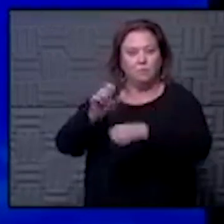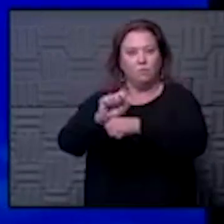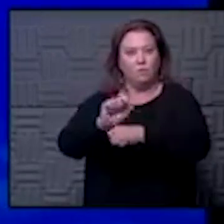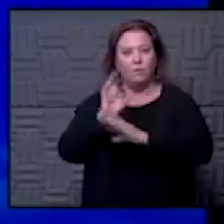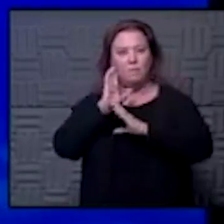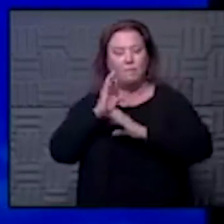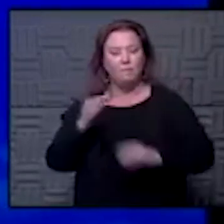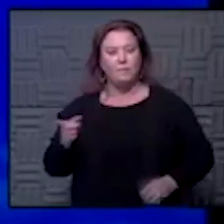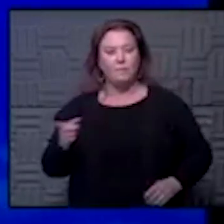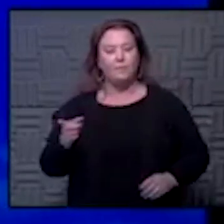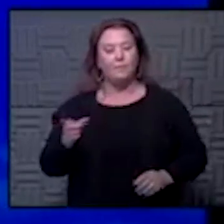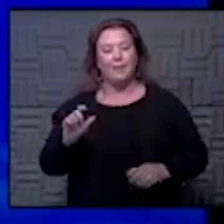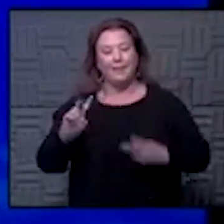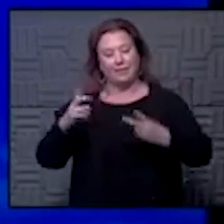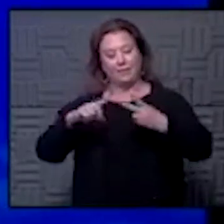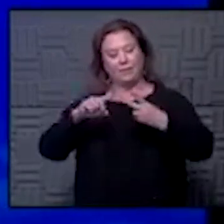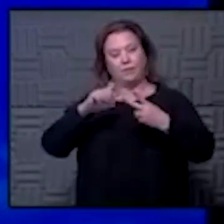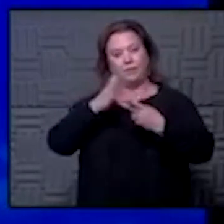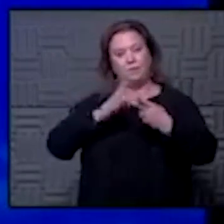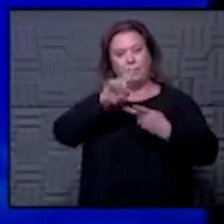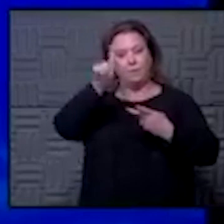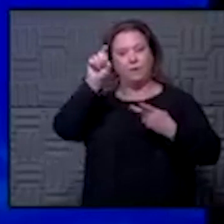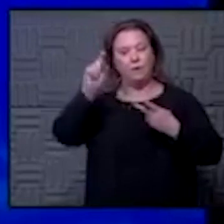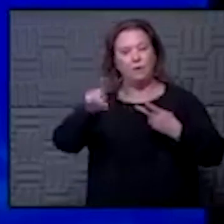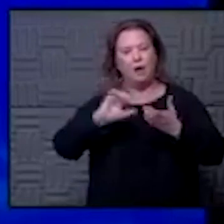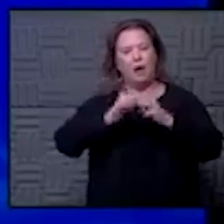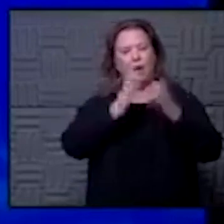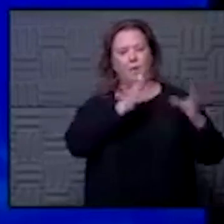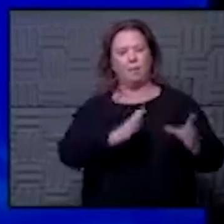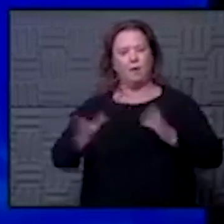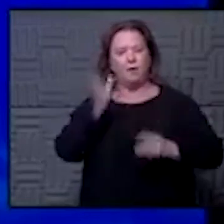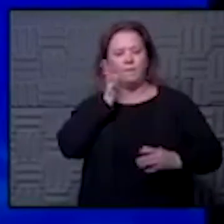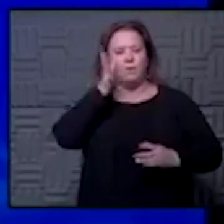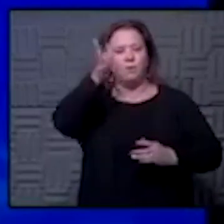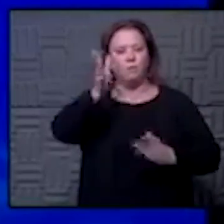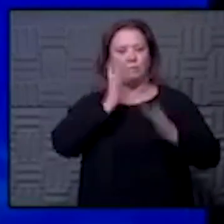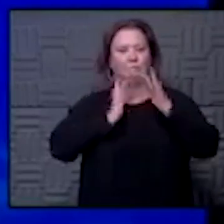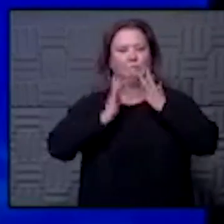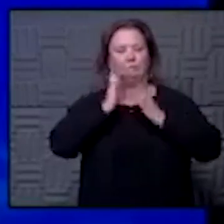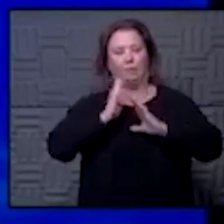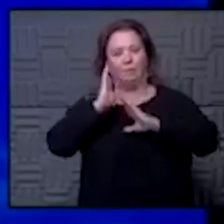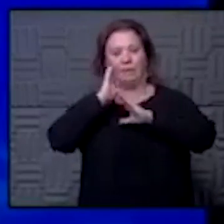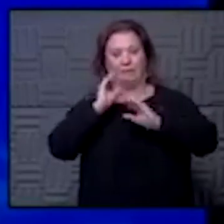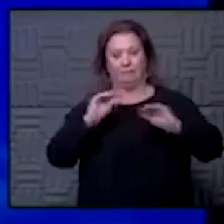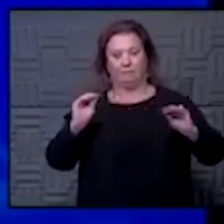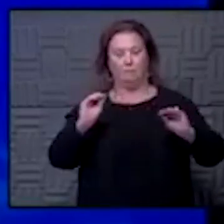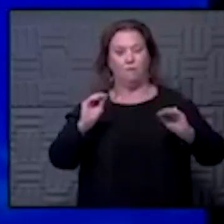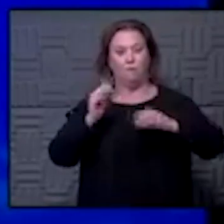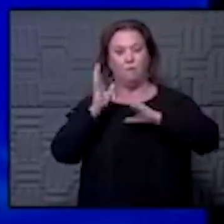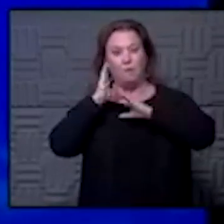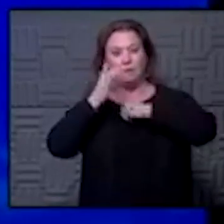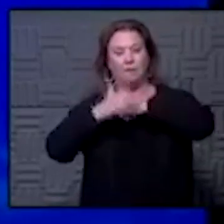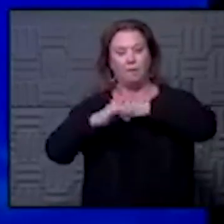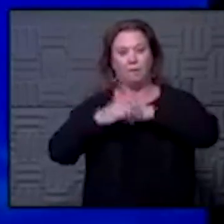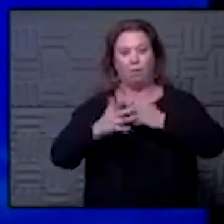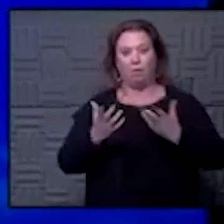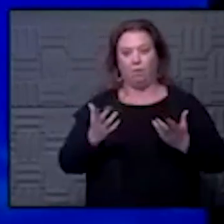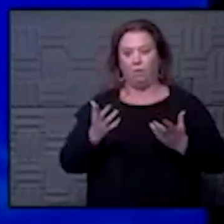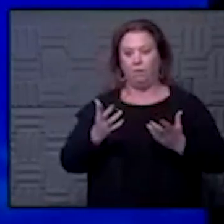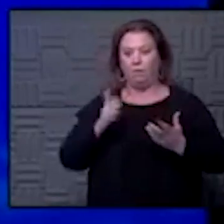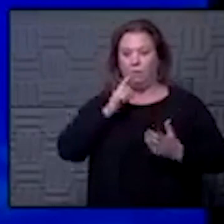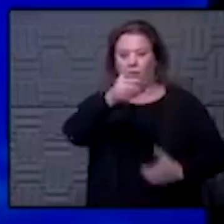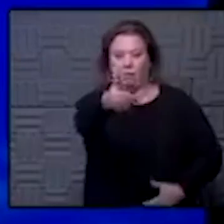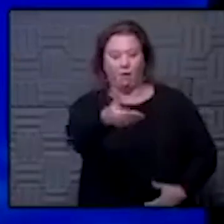is how you're planning for future shortages should they happen. Are you going to look more towards